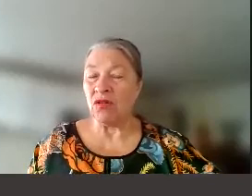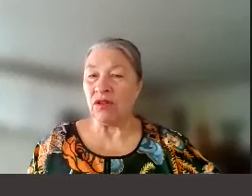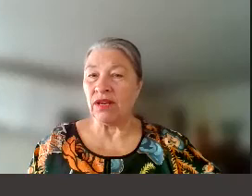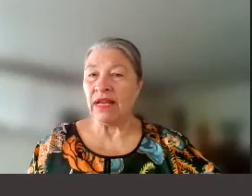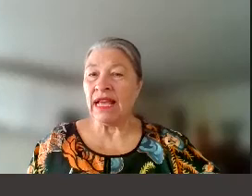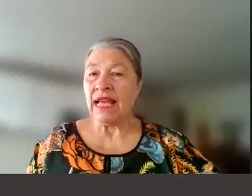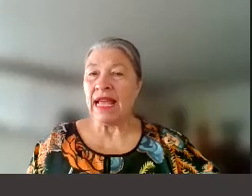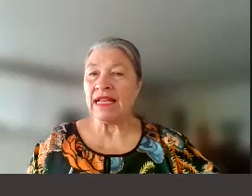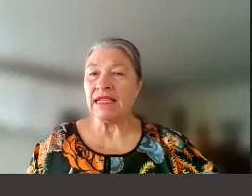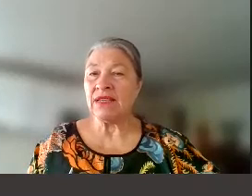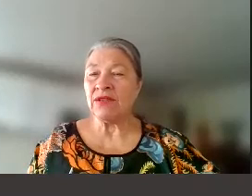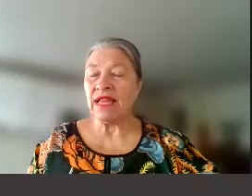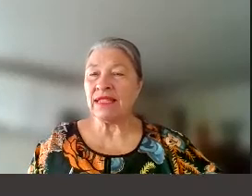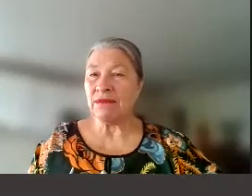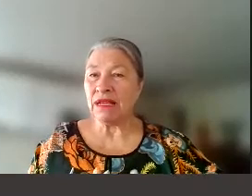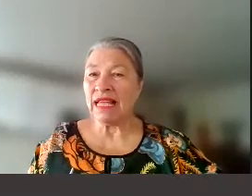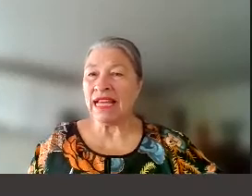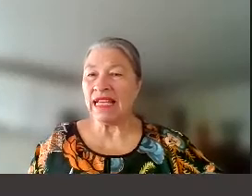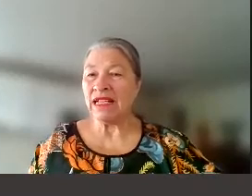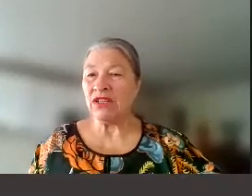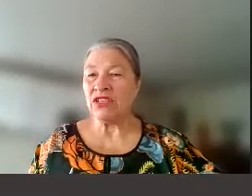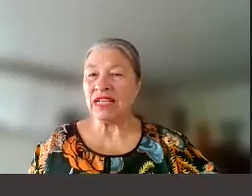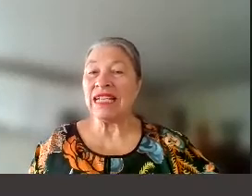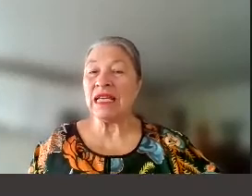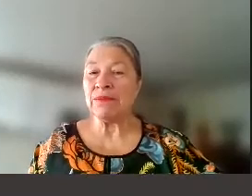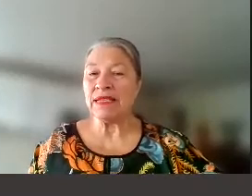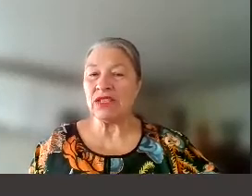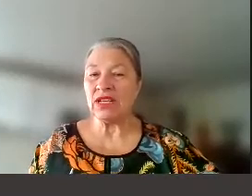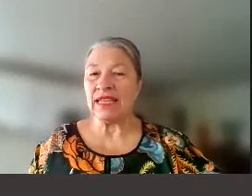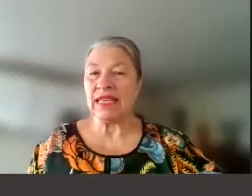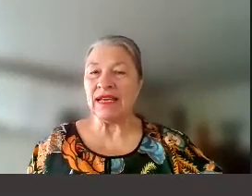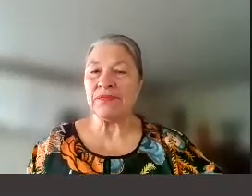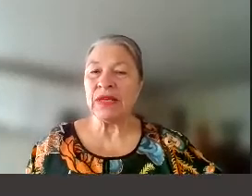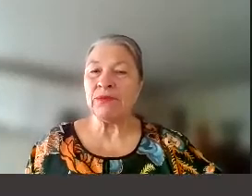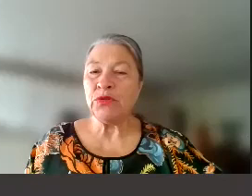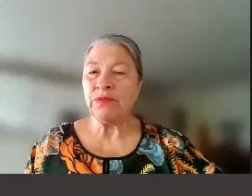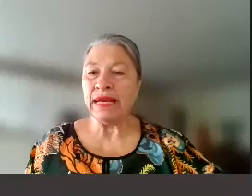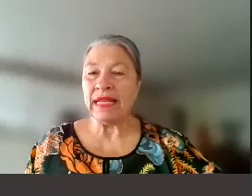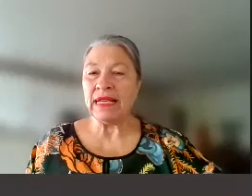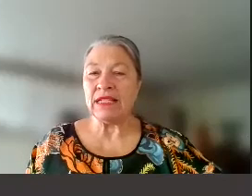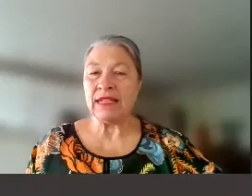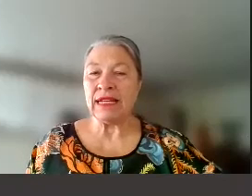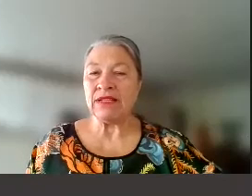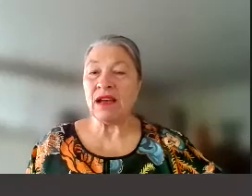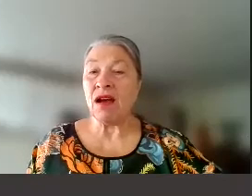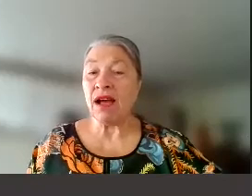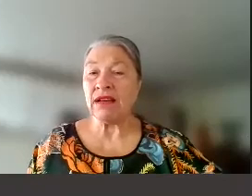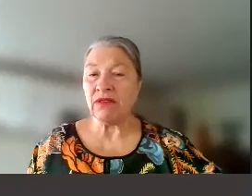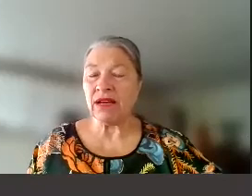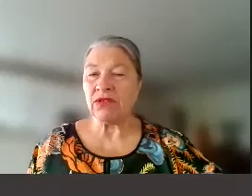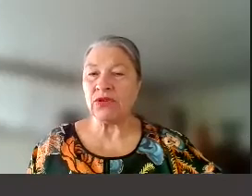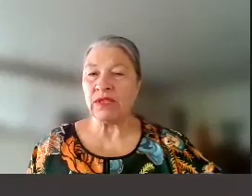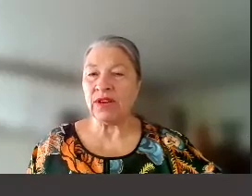get gone. And so that's that plain English, clear messaging there. Move immediately to the nearest